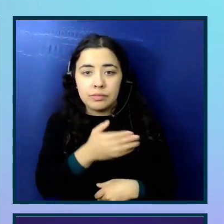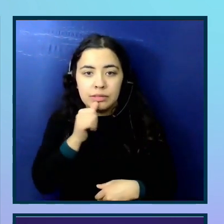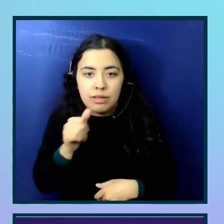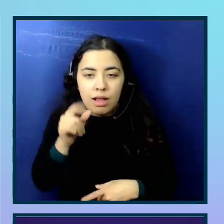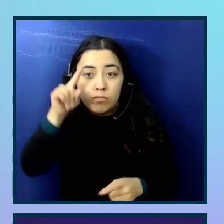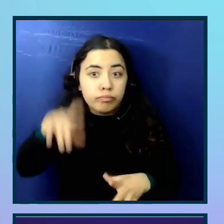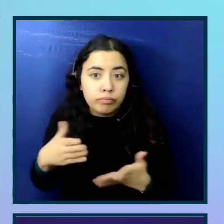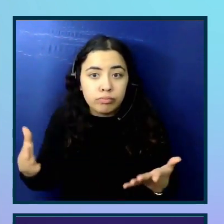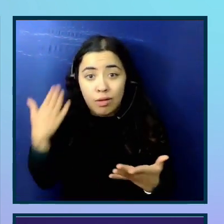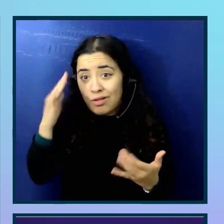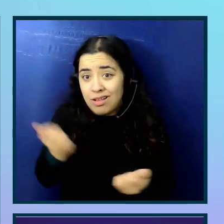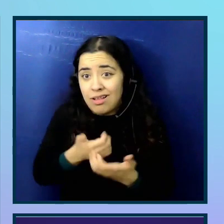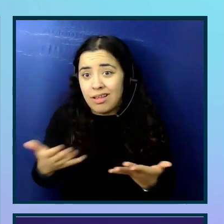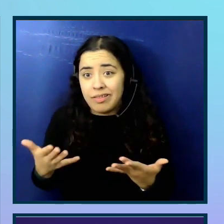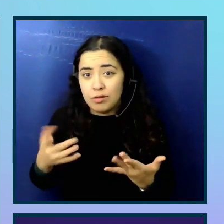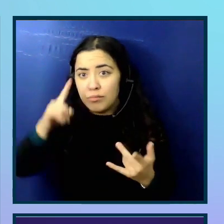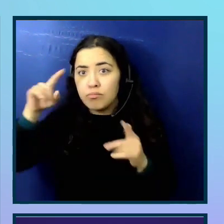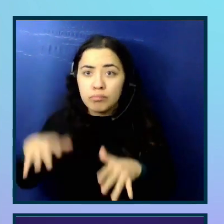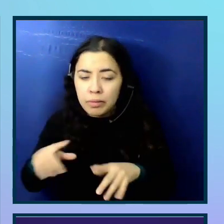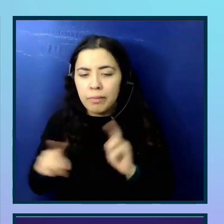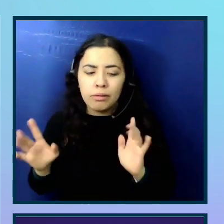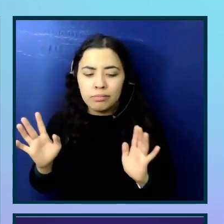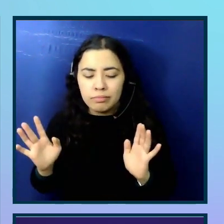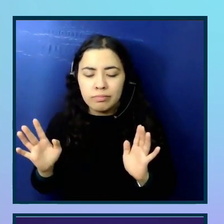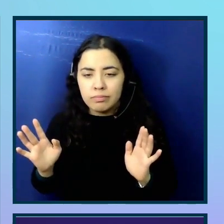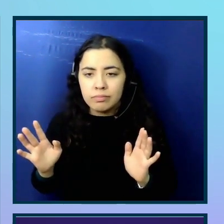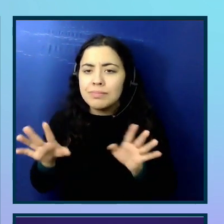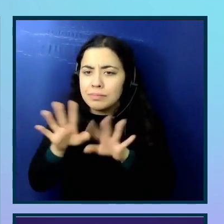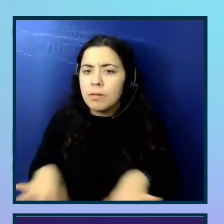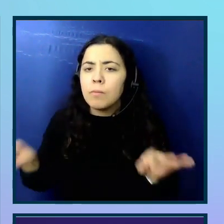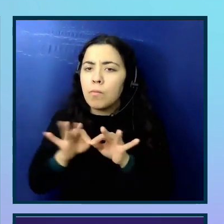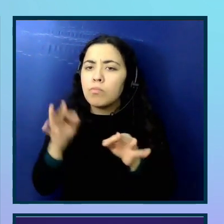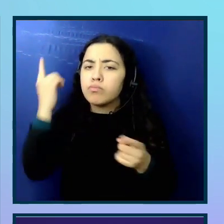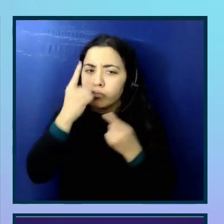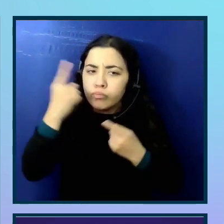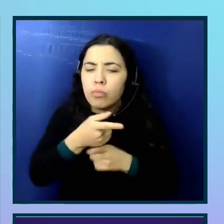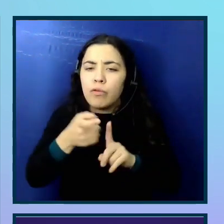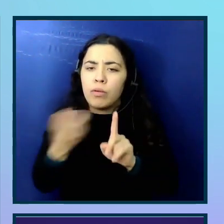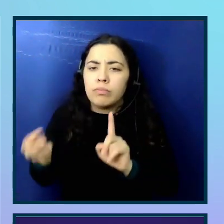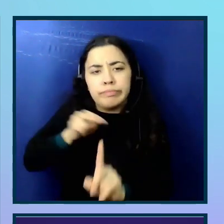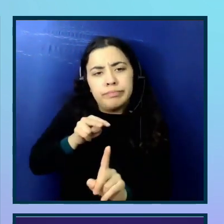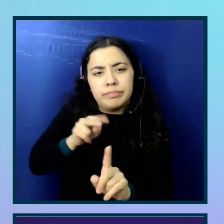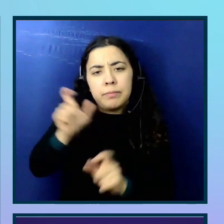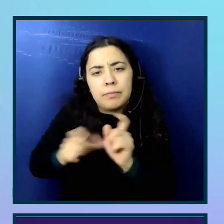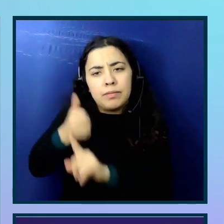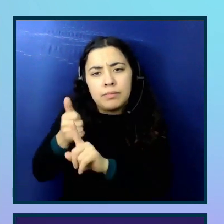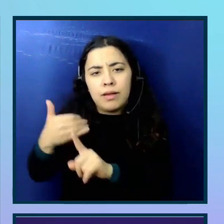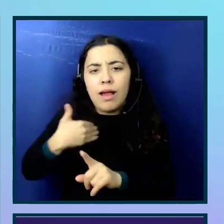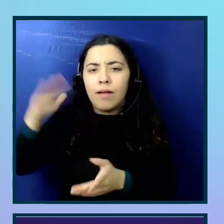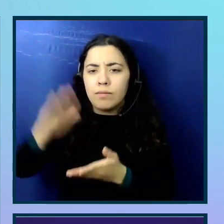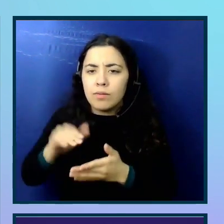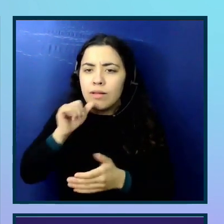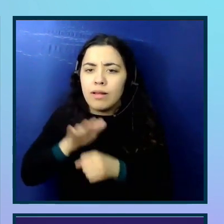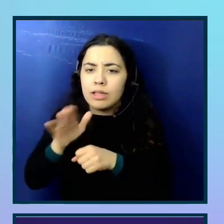I don't know if anything of this is that groundbreaking, but it's important to think about these things from the lens of people who have low spoons, people who